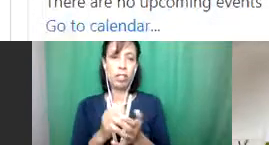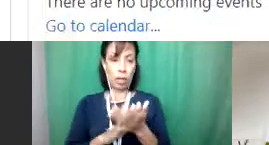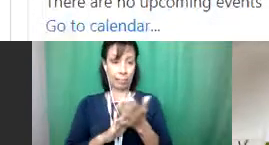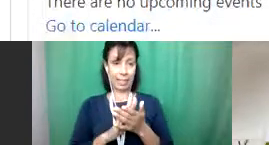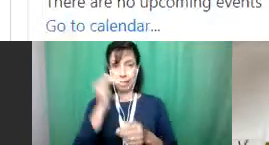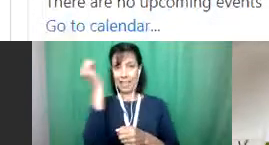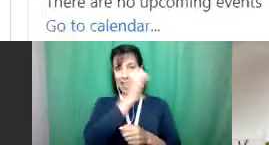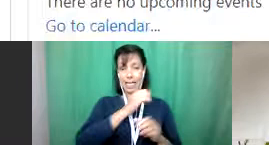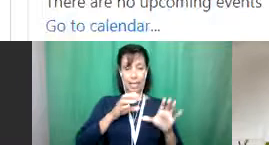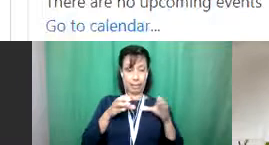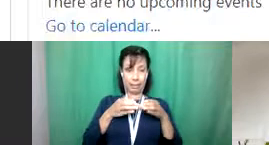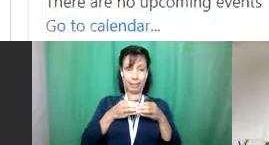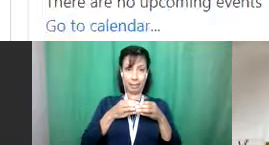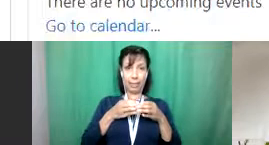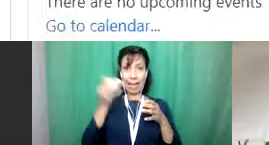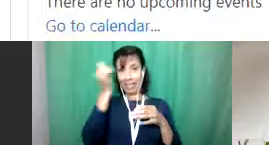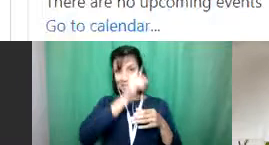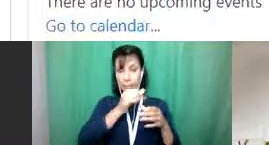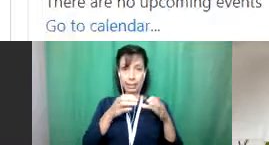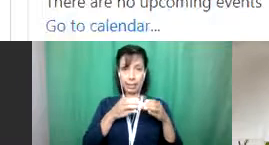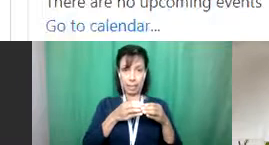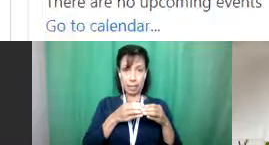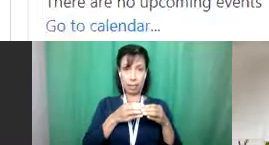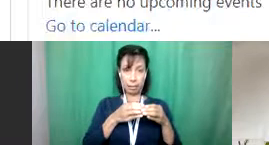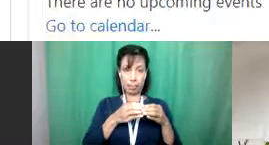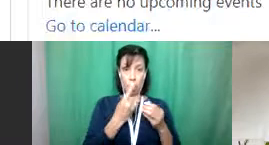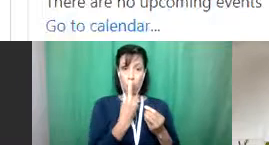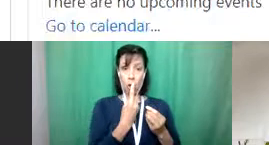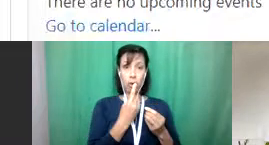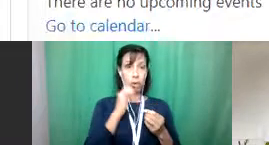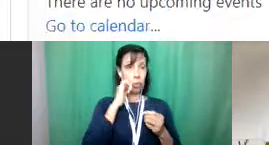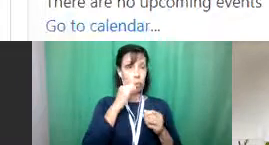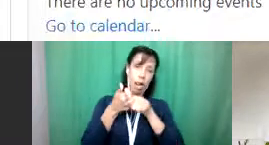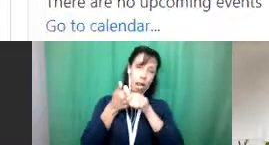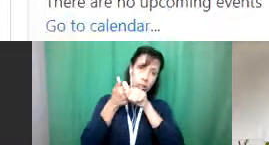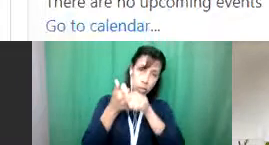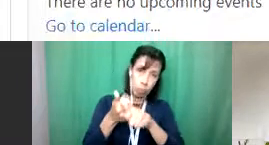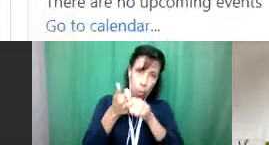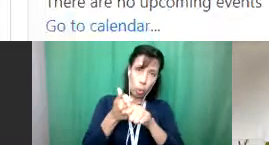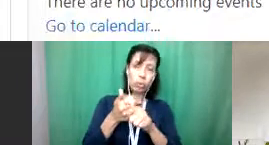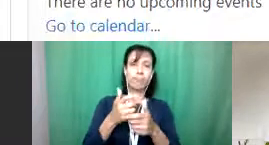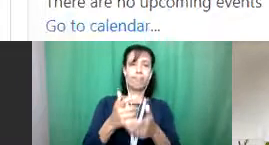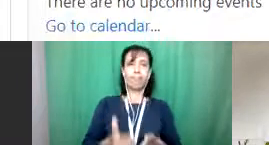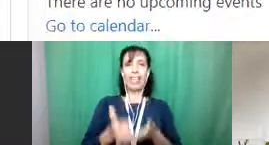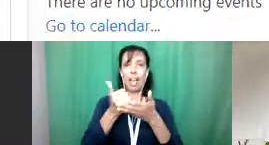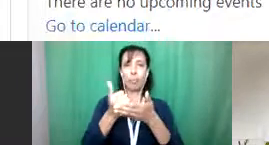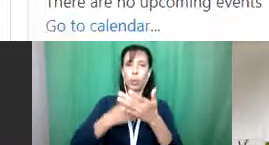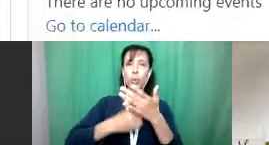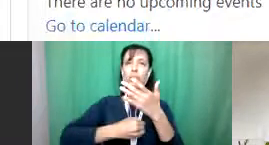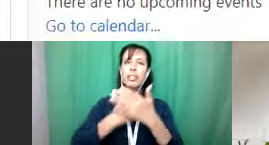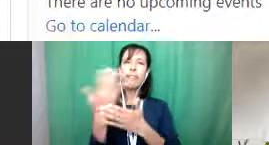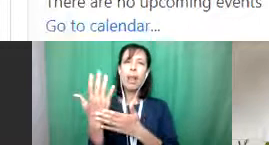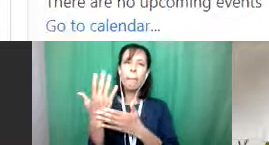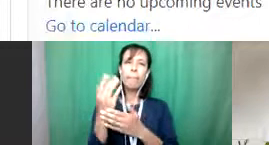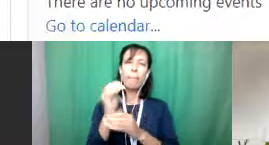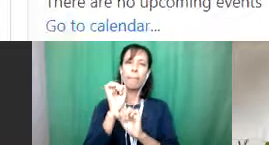at LSBU who will work with you and support you on developing your dissertation, your